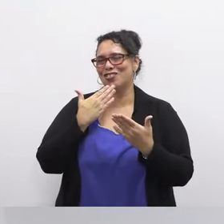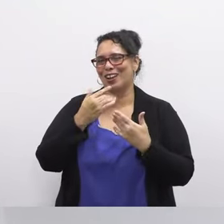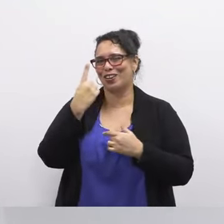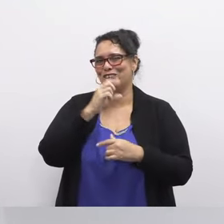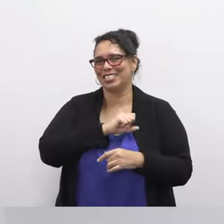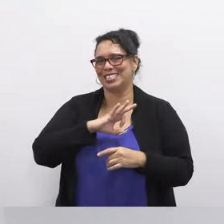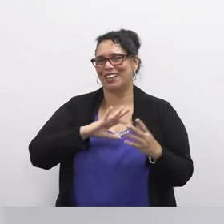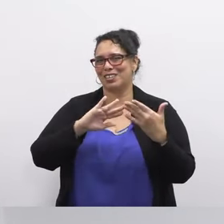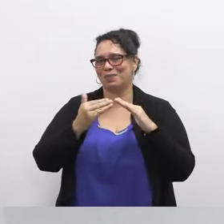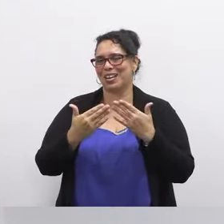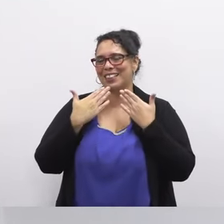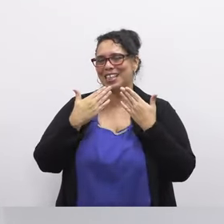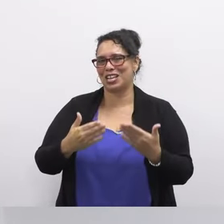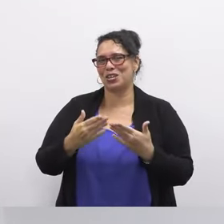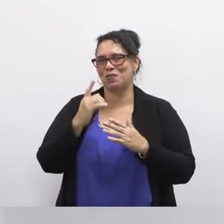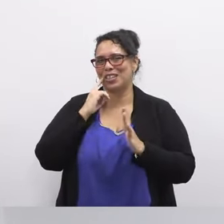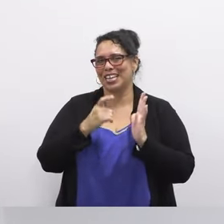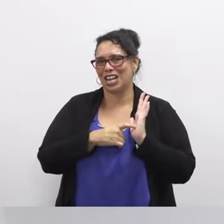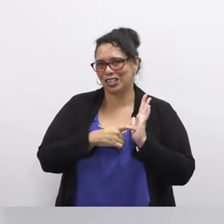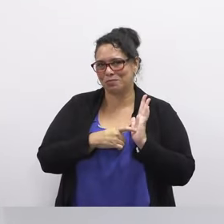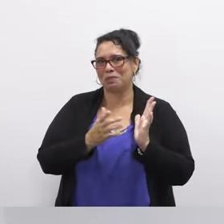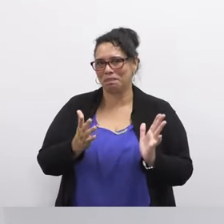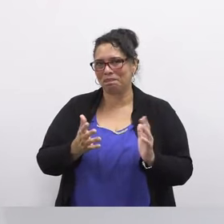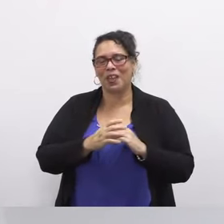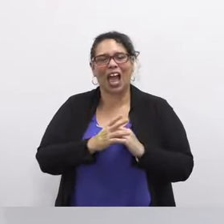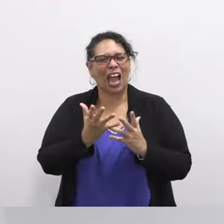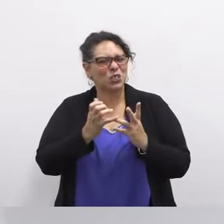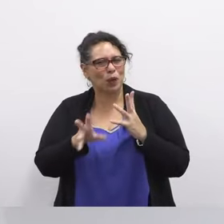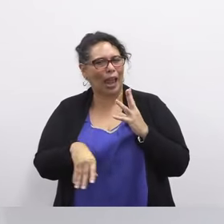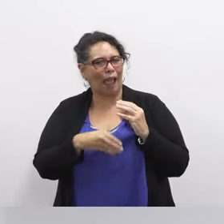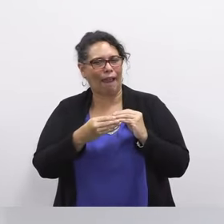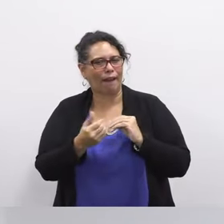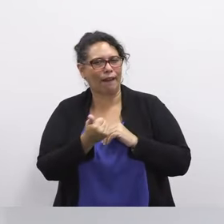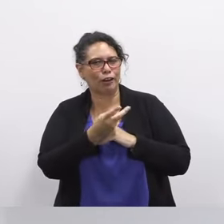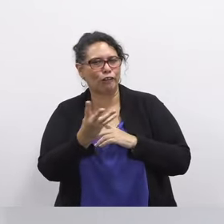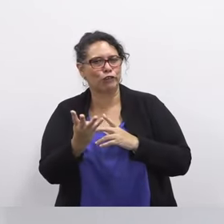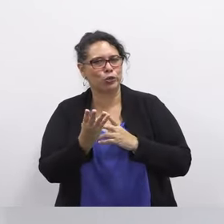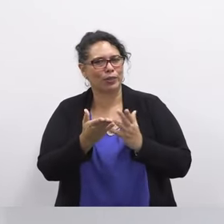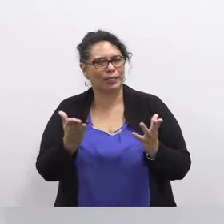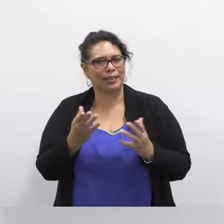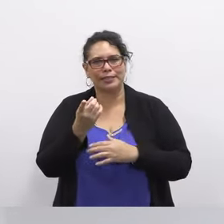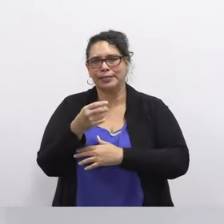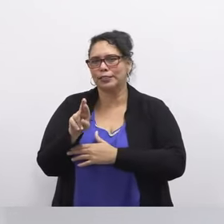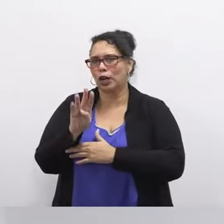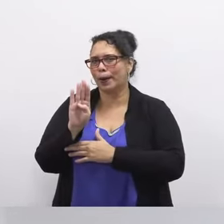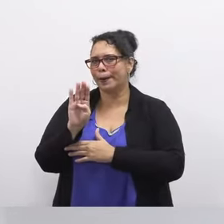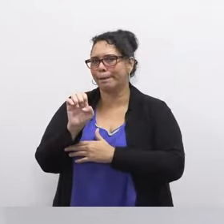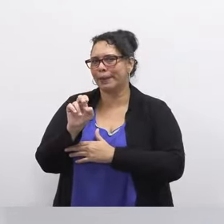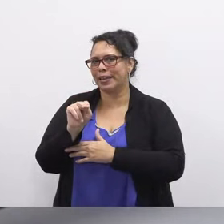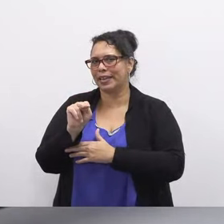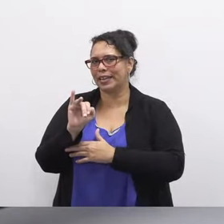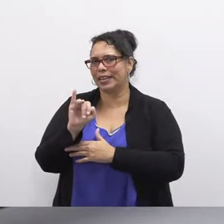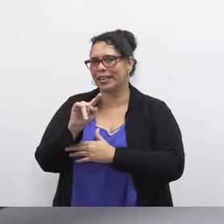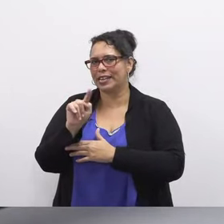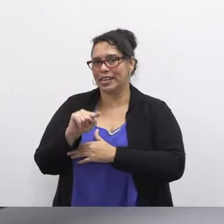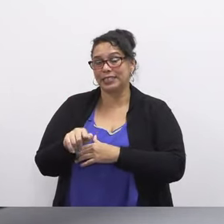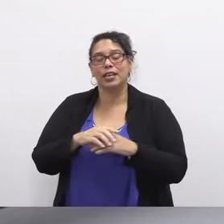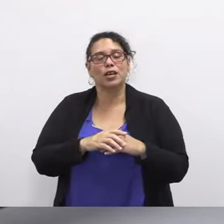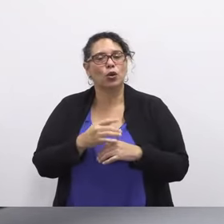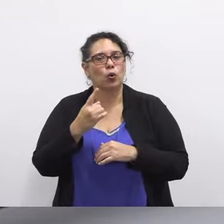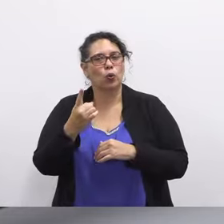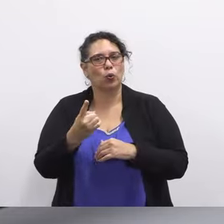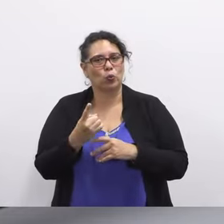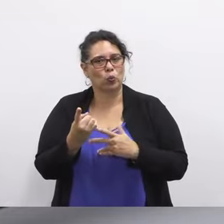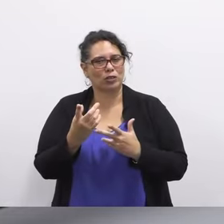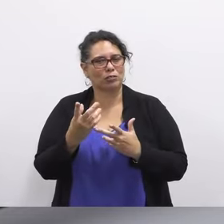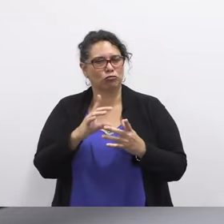community. So thank you for those acknowledgments. I'm just gonna add on a couple of things, Dr. Benitez. One is related to